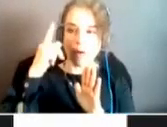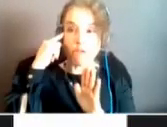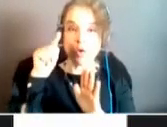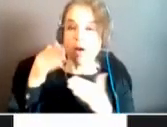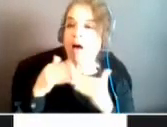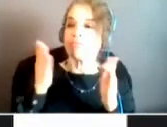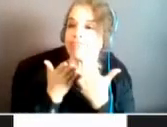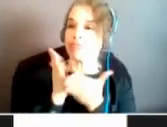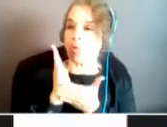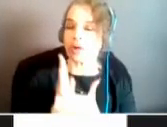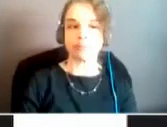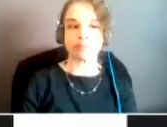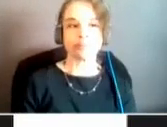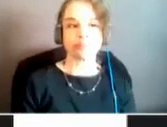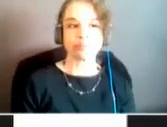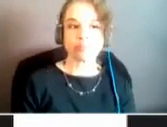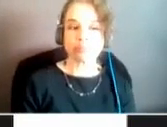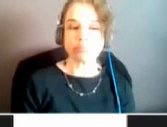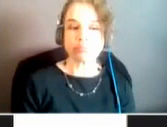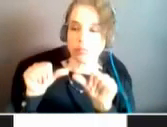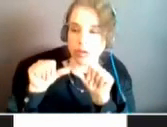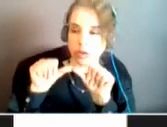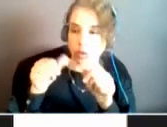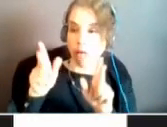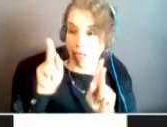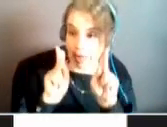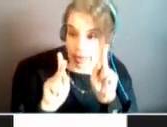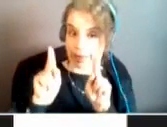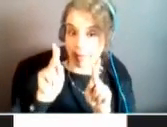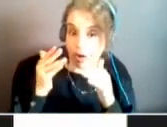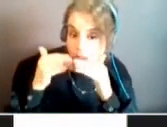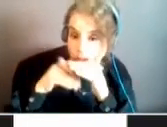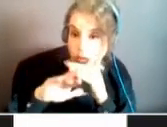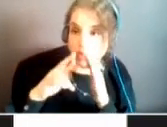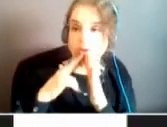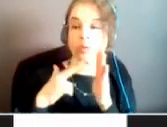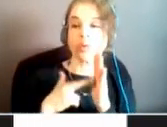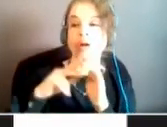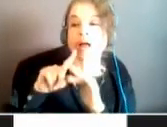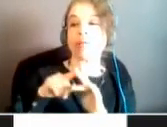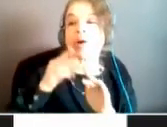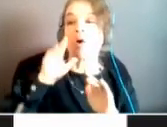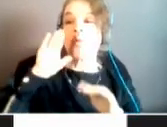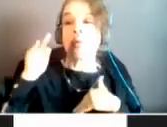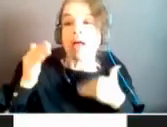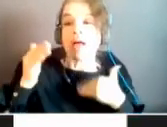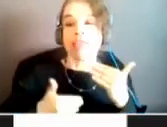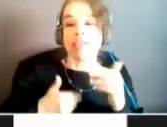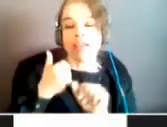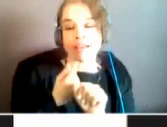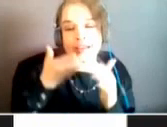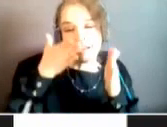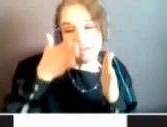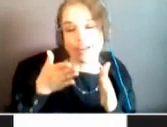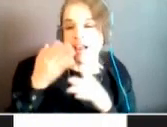All right. So, as we continue to allow people to come in, I want to get started. So, welcome everyone to our